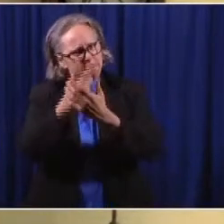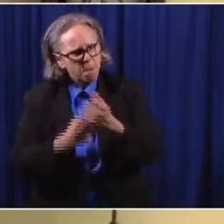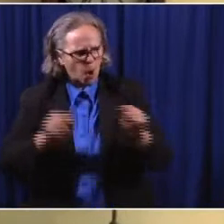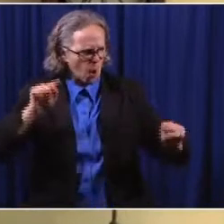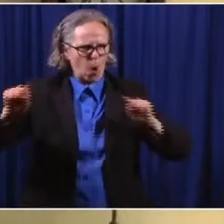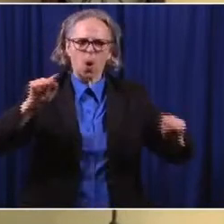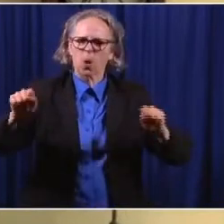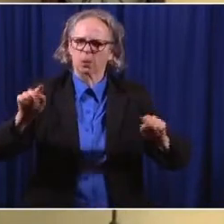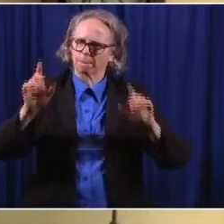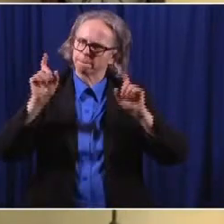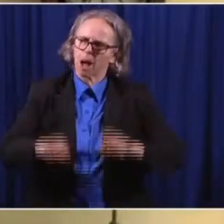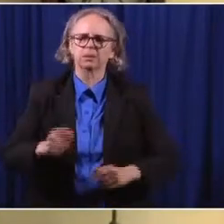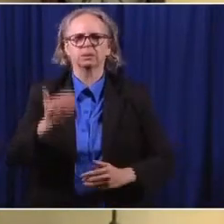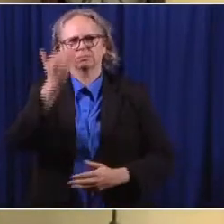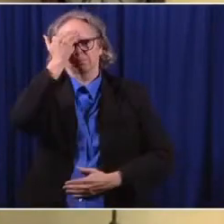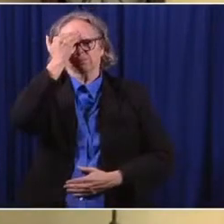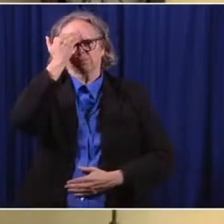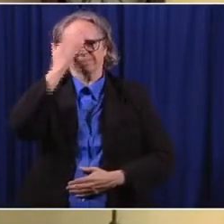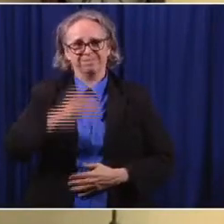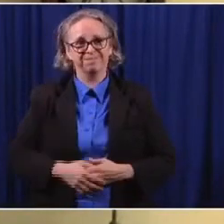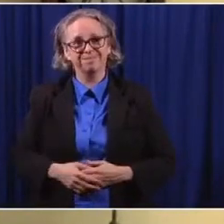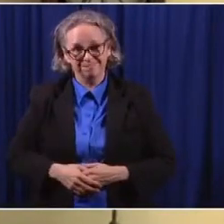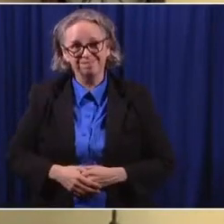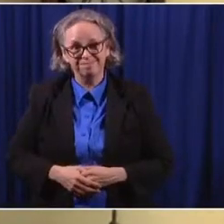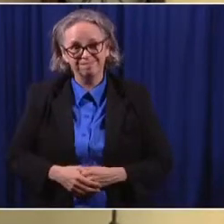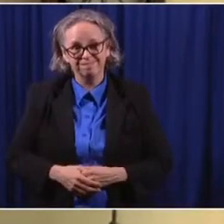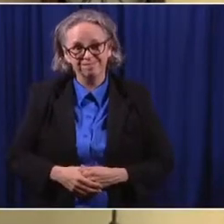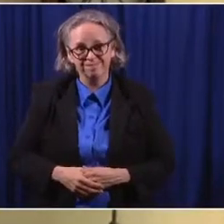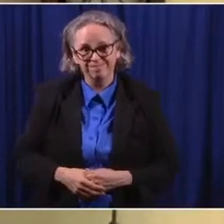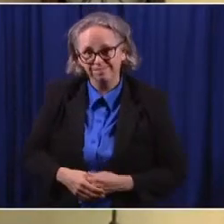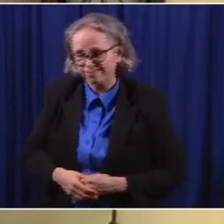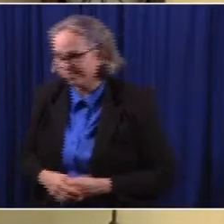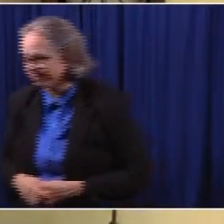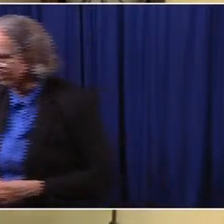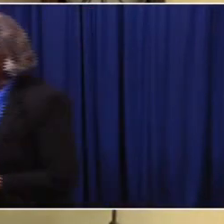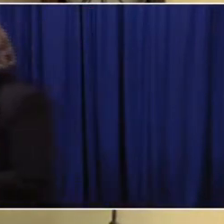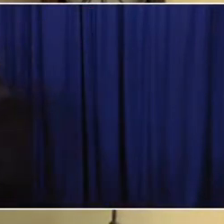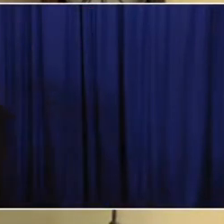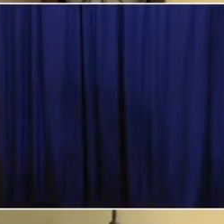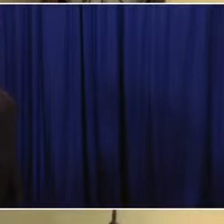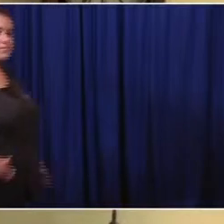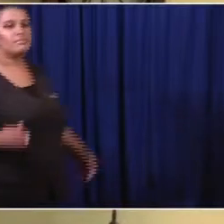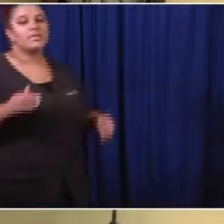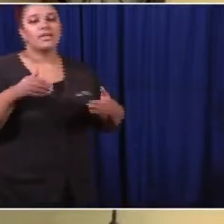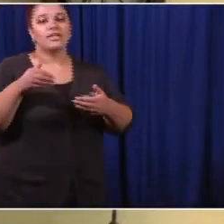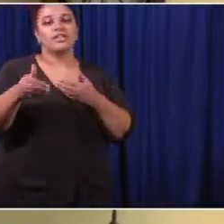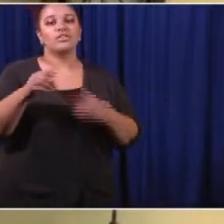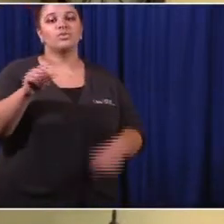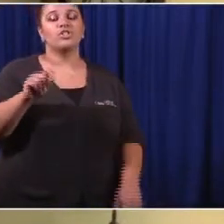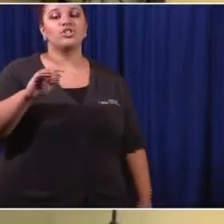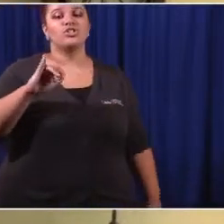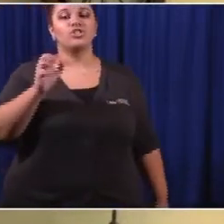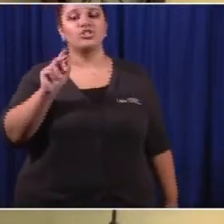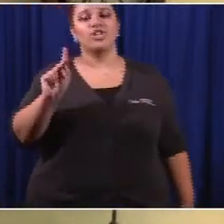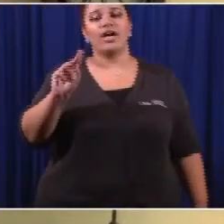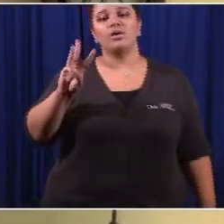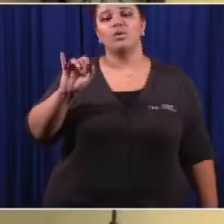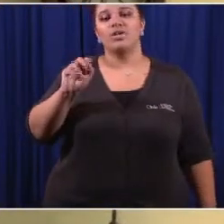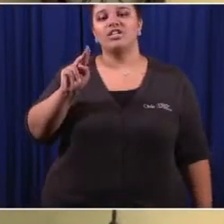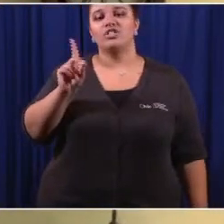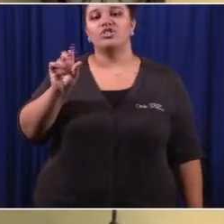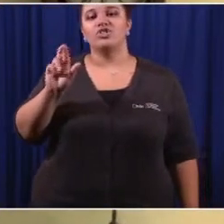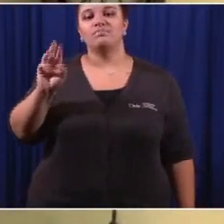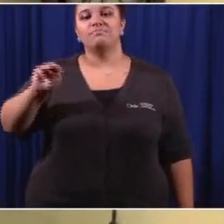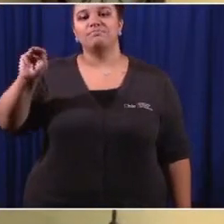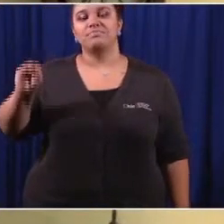from Jack Windsor at WMFD in Mansfield. Hey, Hey, Jack. Governor. Hello. First, thank you for taking the time today